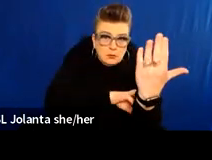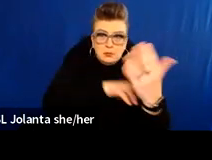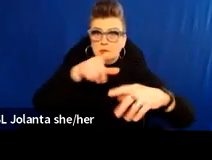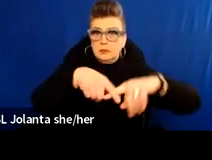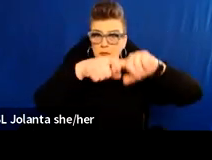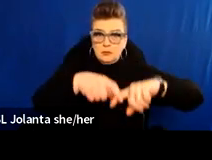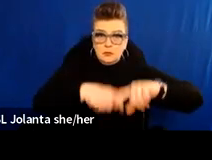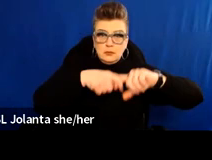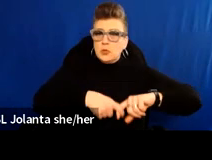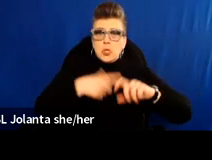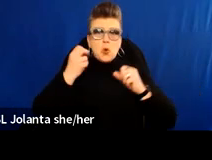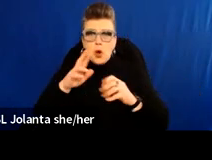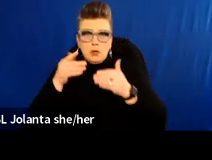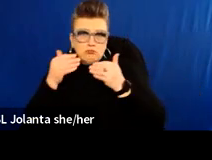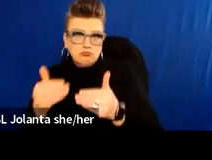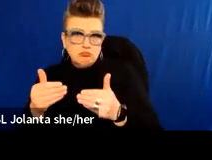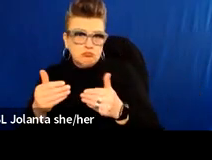continue to move on